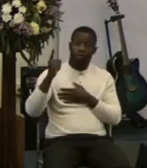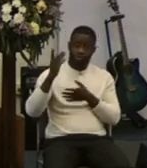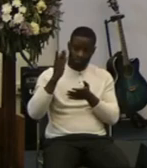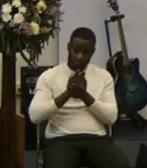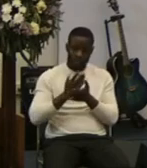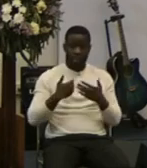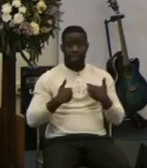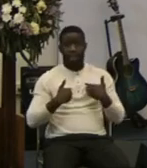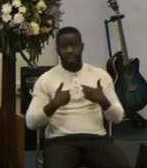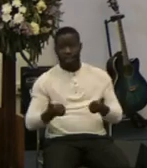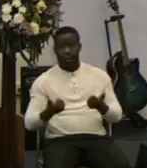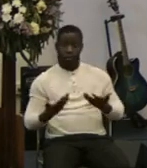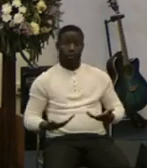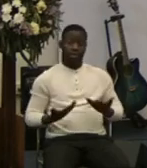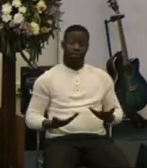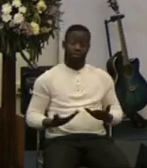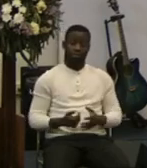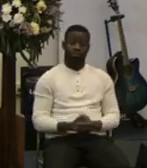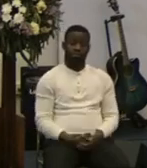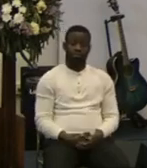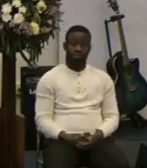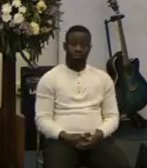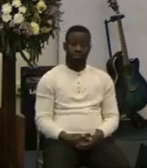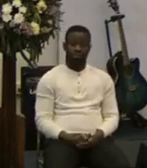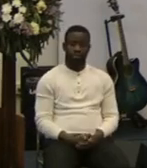does heal today.